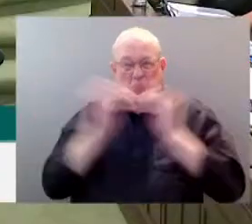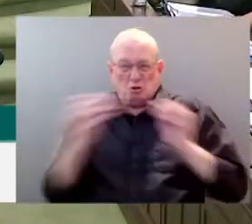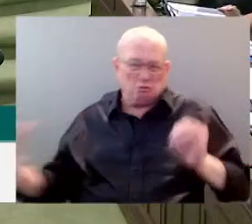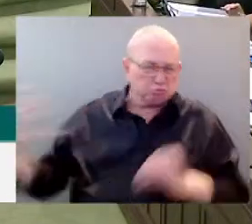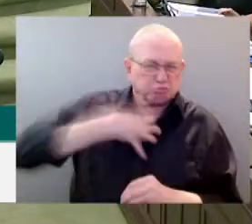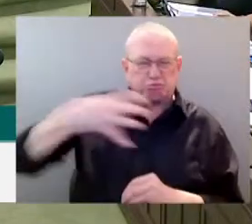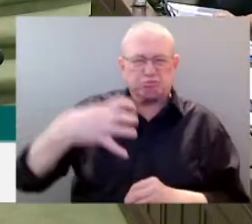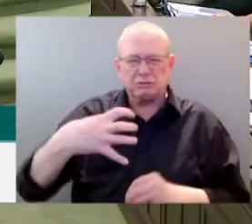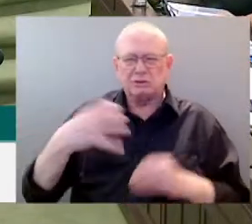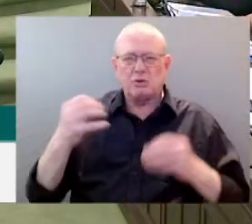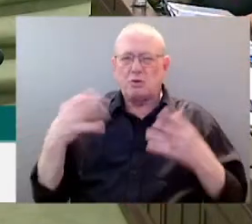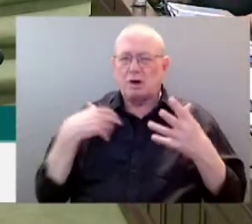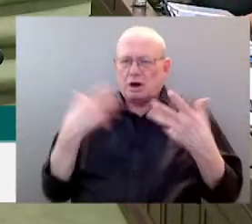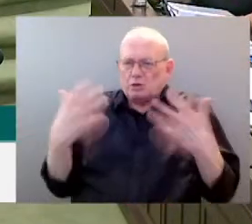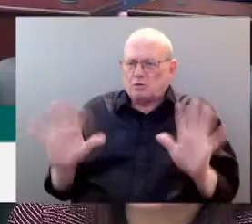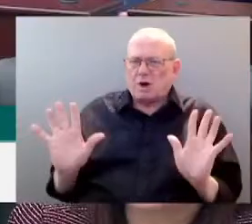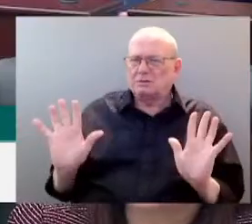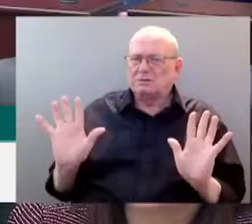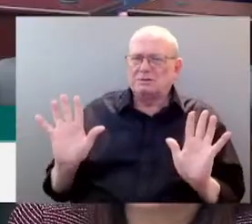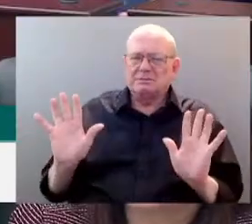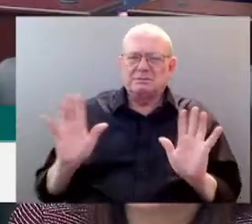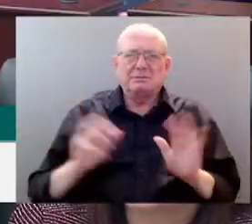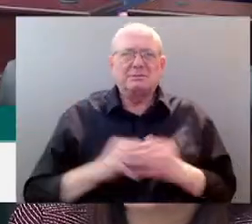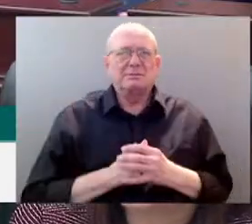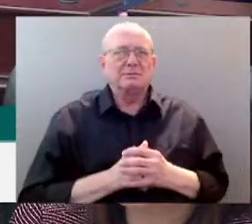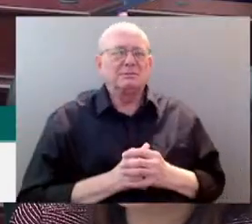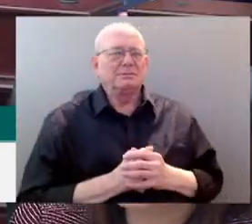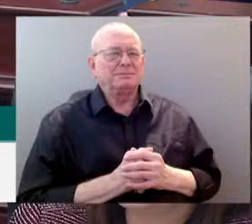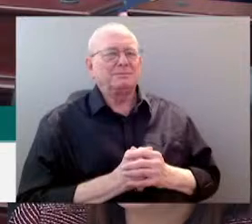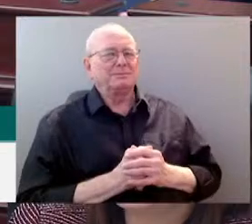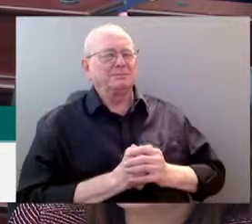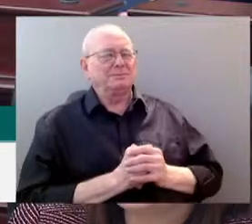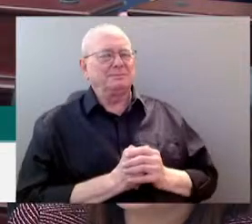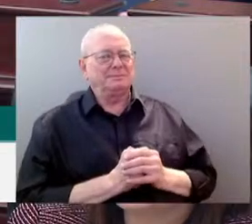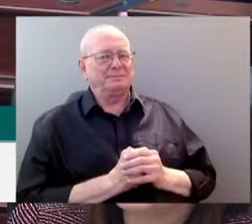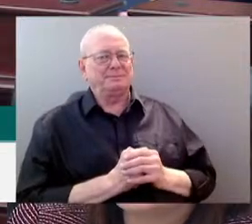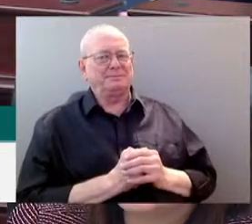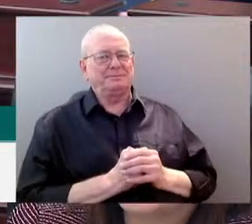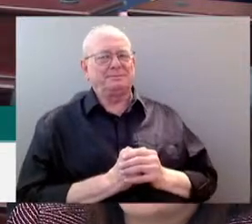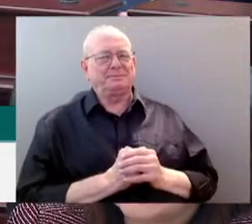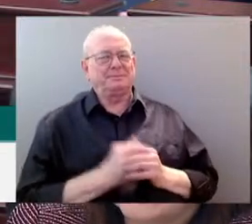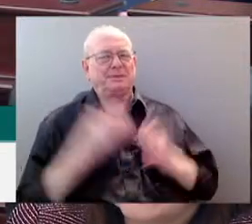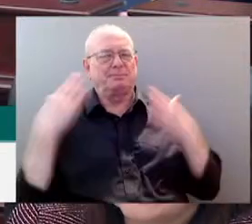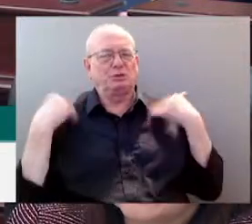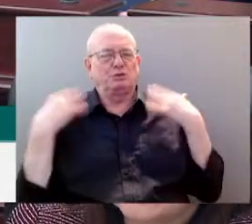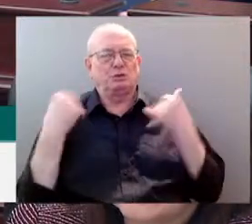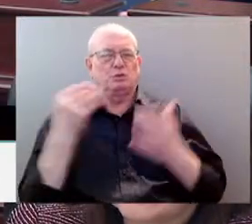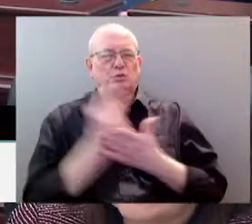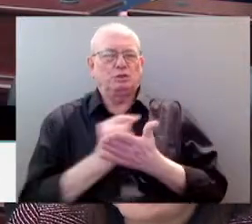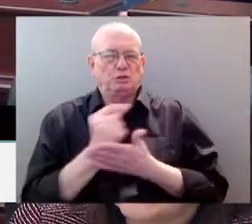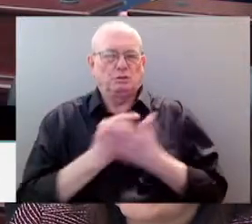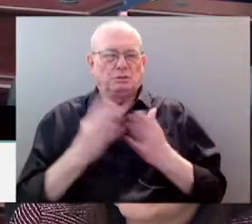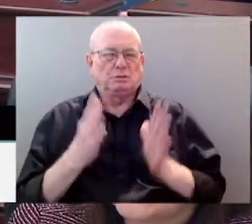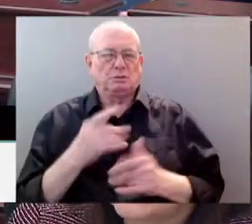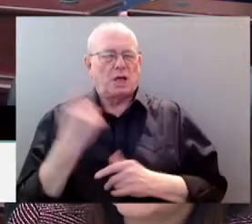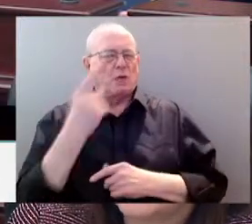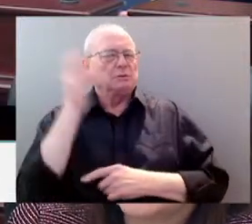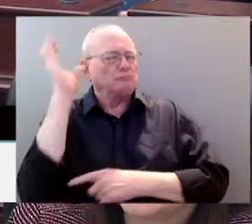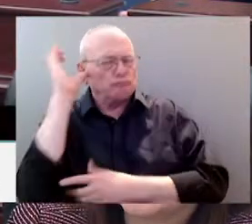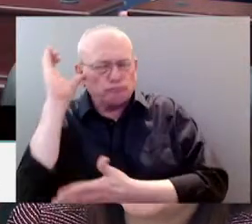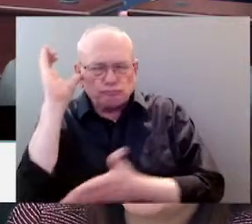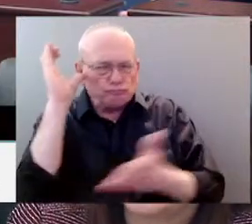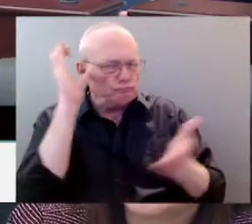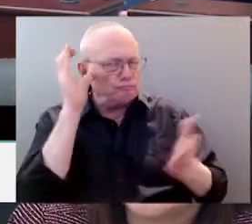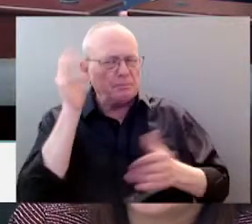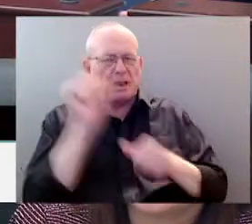the Minister of Finance president treasury board on on this side of the house we always listen to Alberton you know we we had a general election not